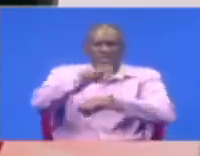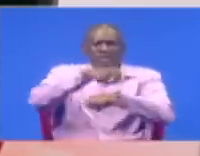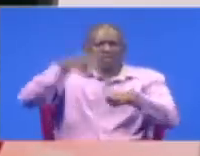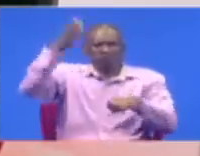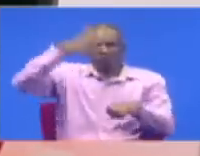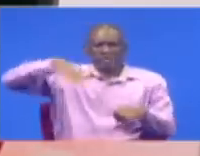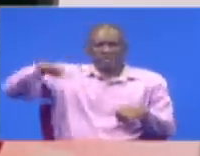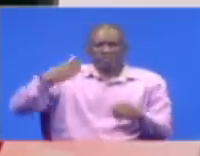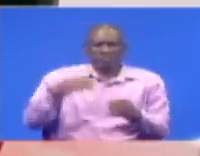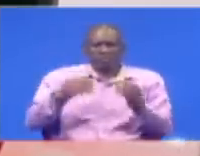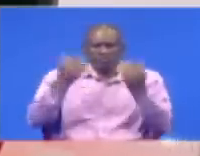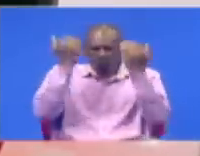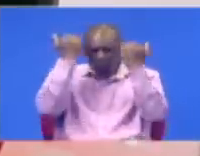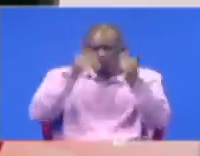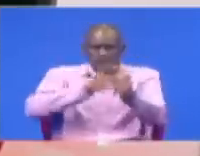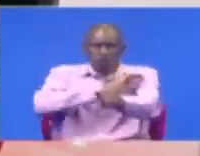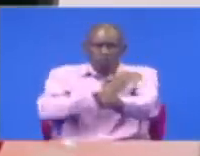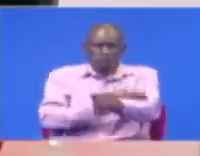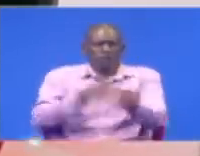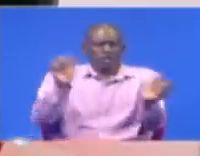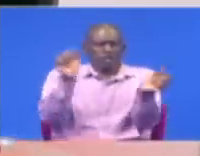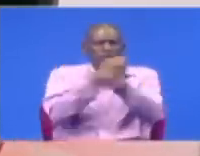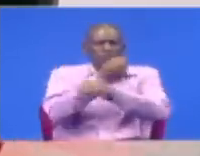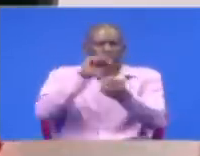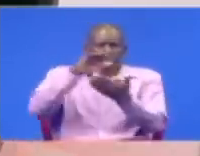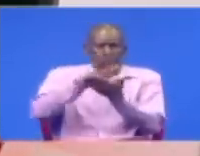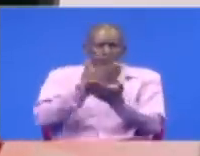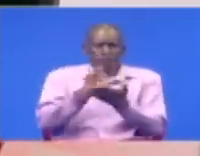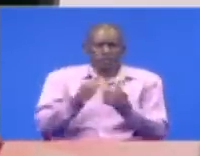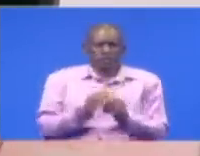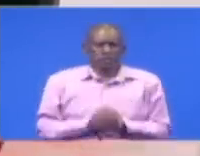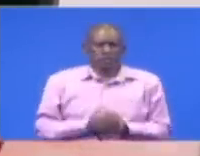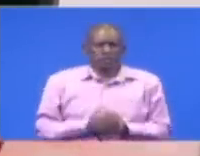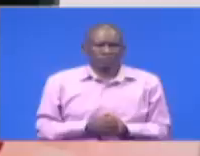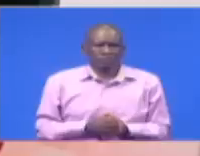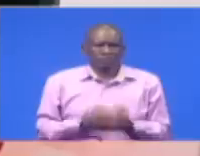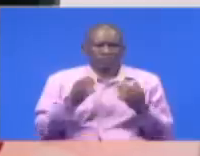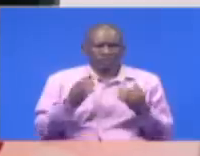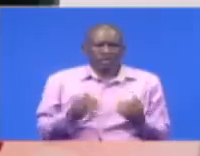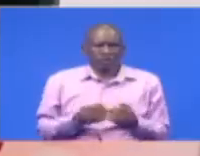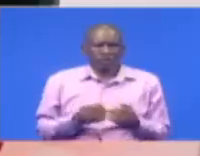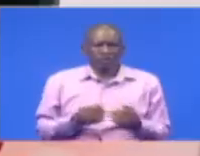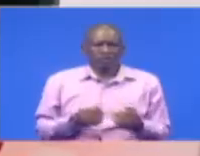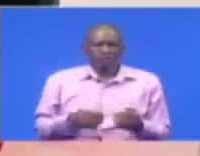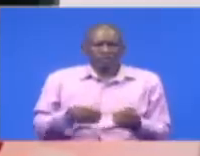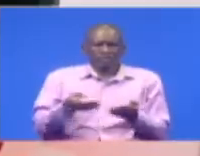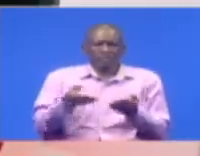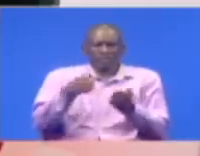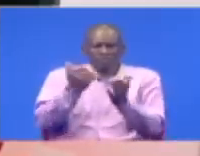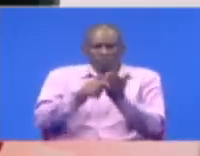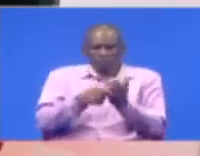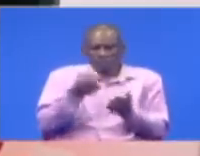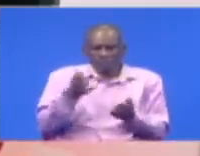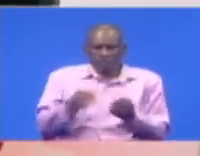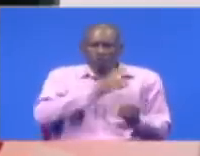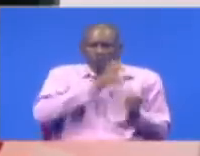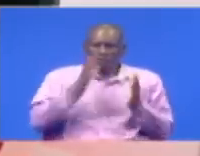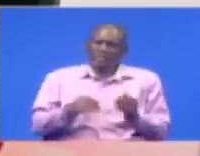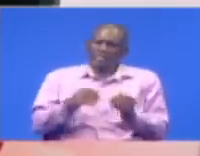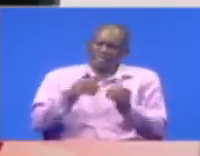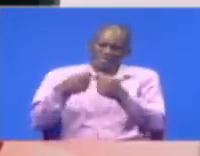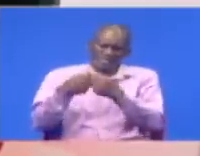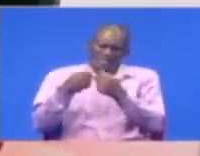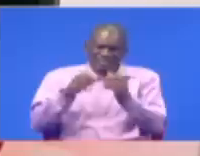Assembly. Judicial power cannot be shared. The unfortunate thing, commissioners, is this.